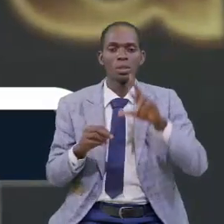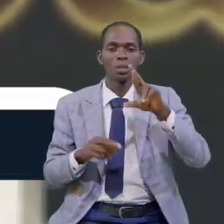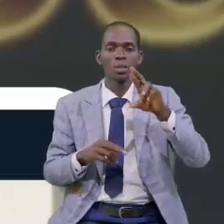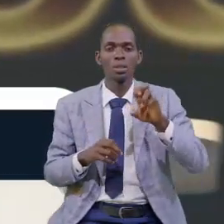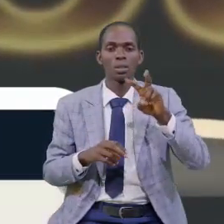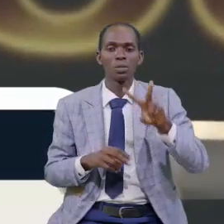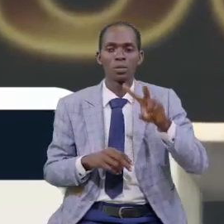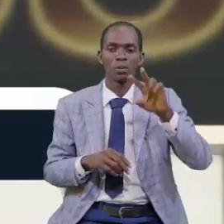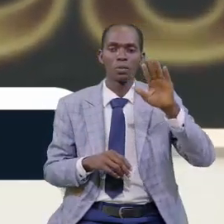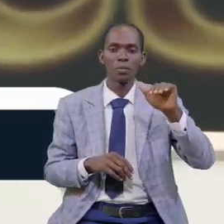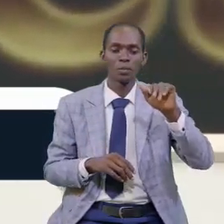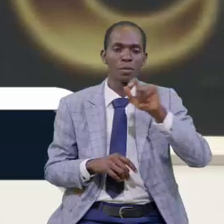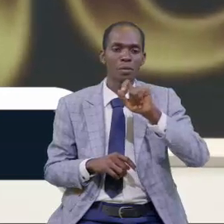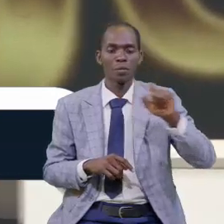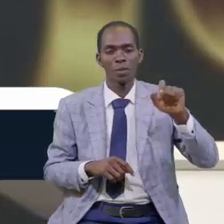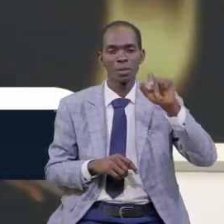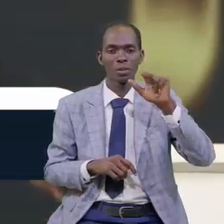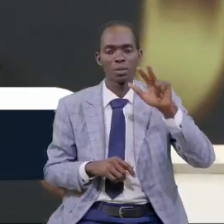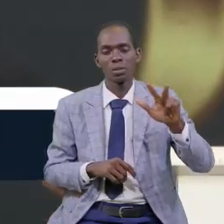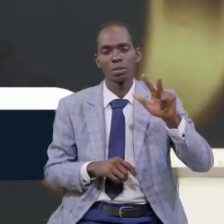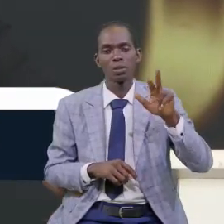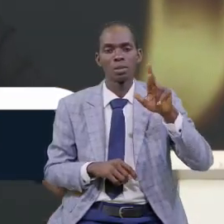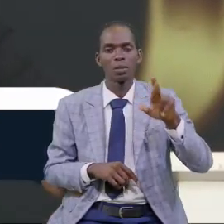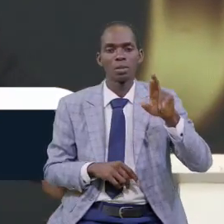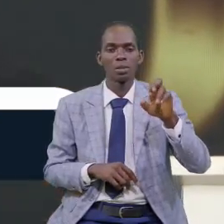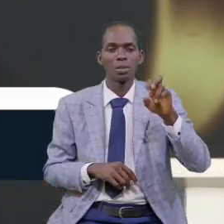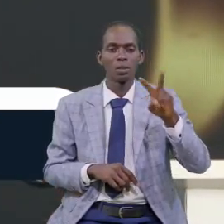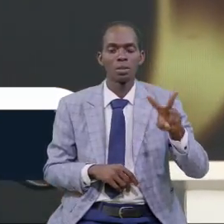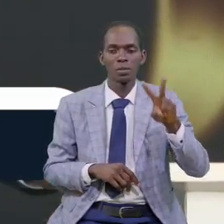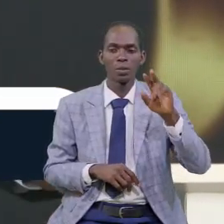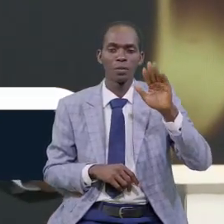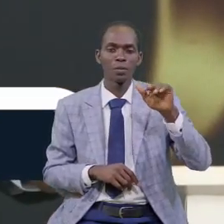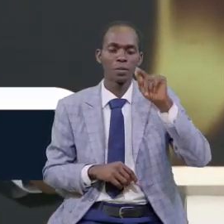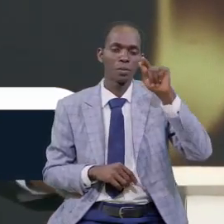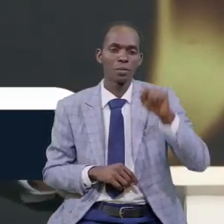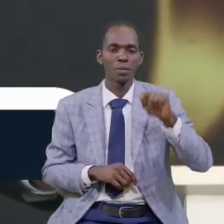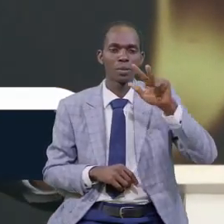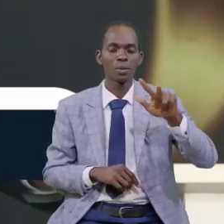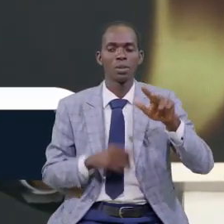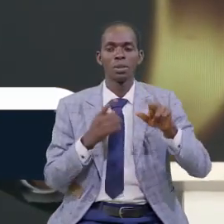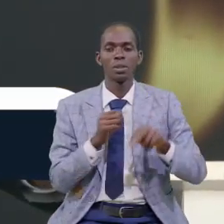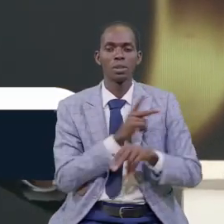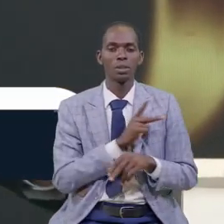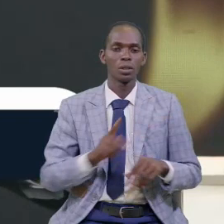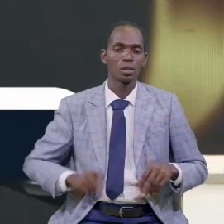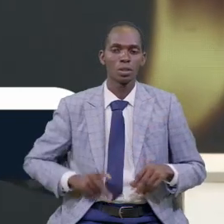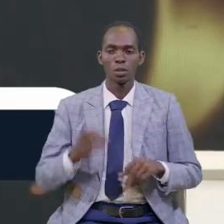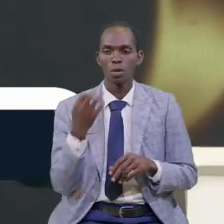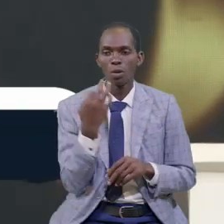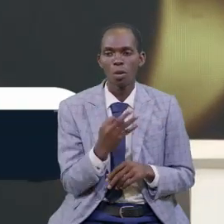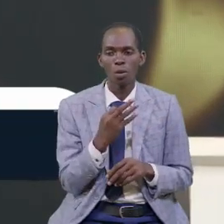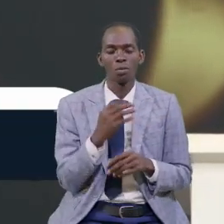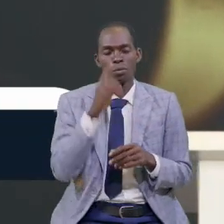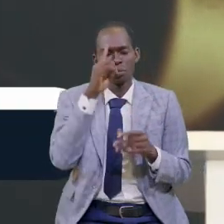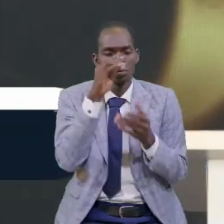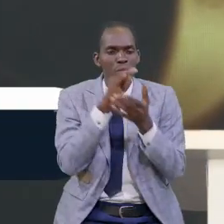and I'm reading there from verse 3, the King of Saints. And they sing